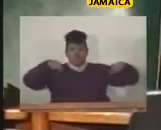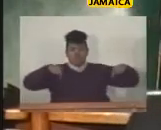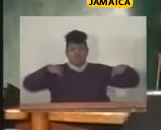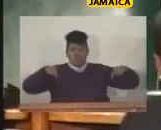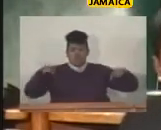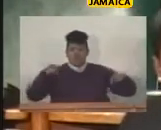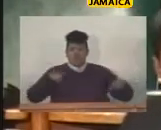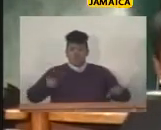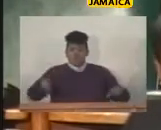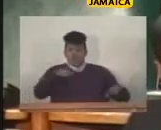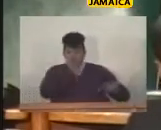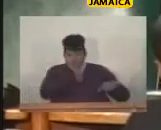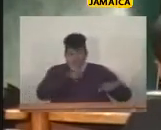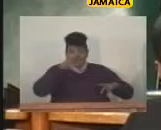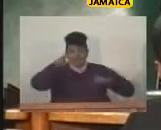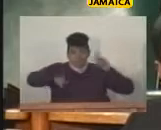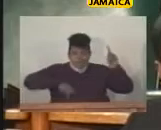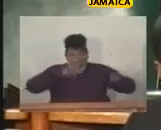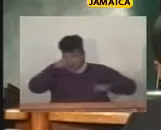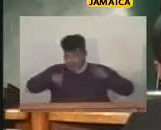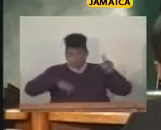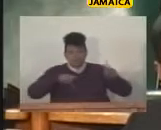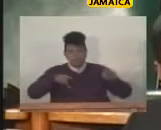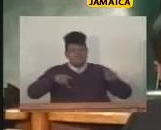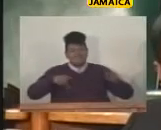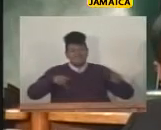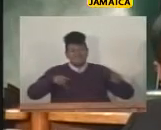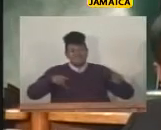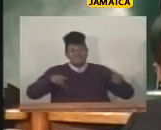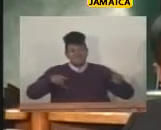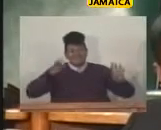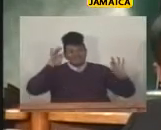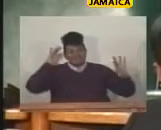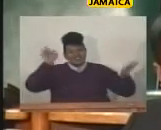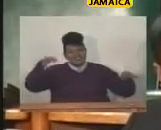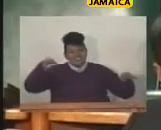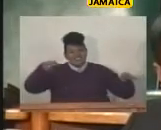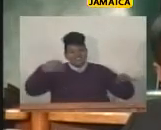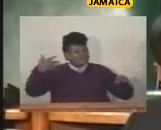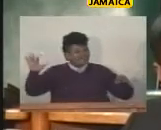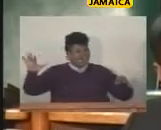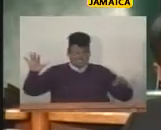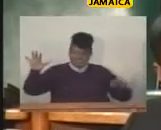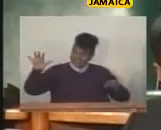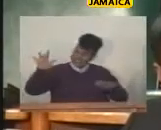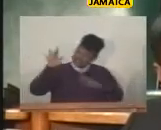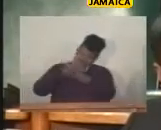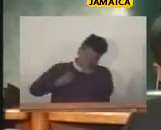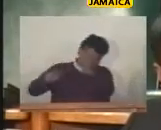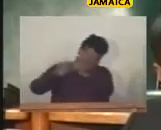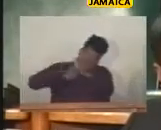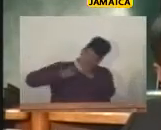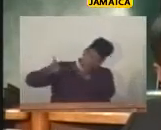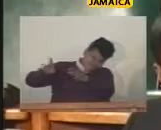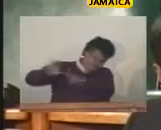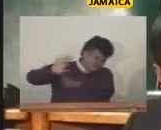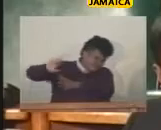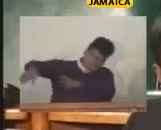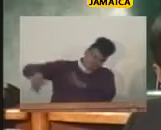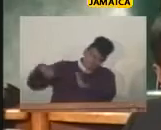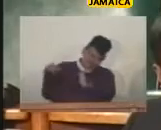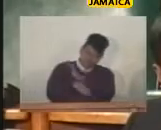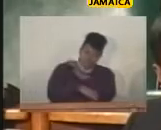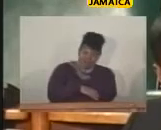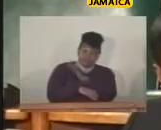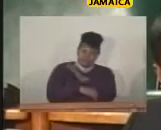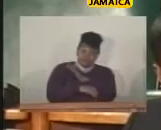that we as a people have made up our minds against crime and criminality. It is only,